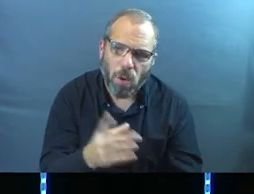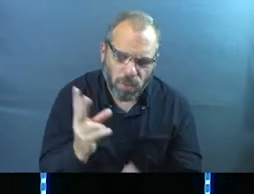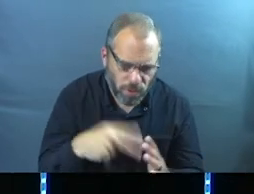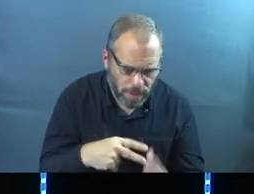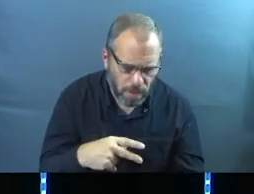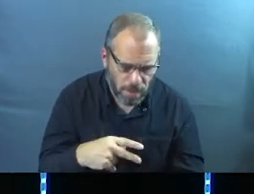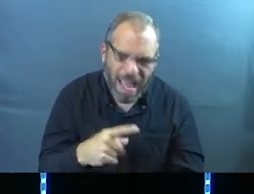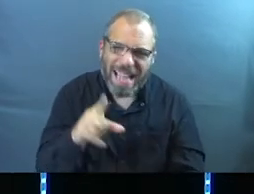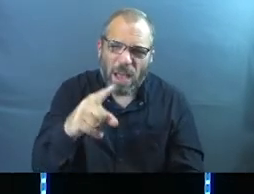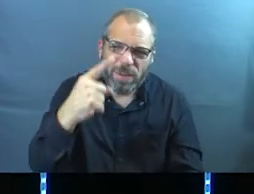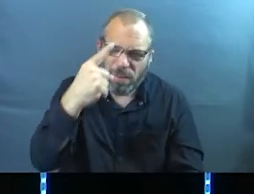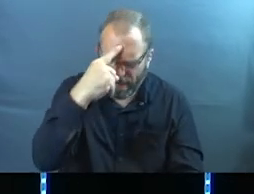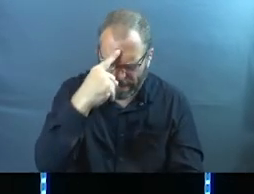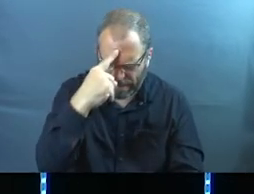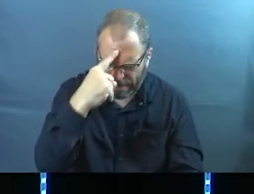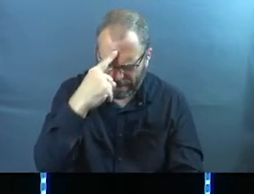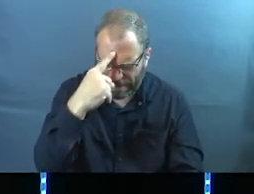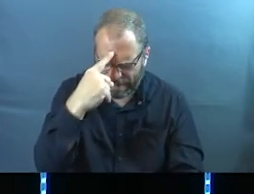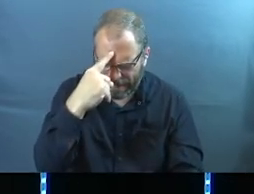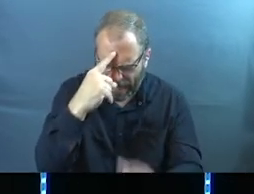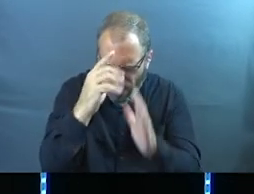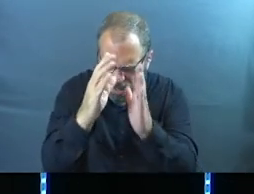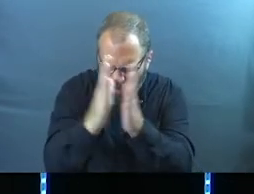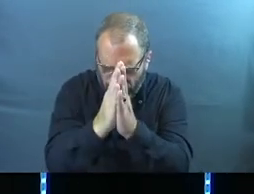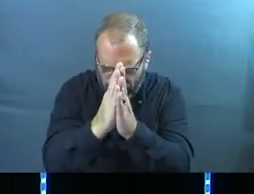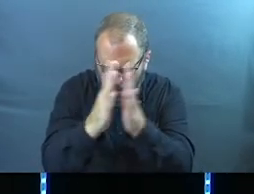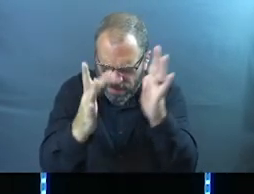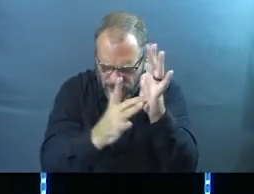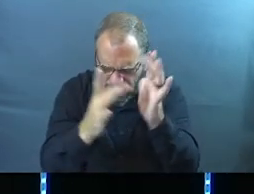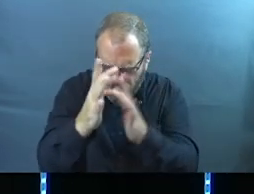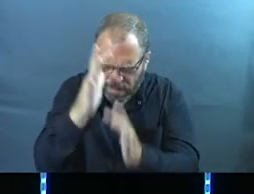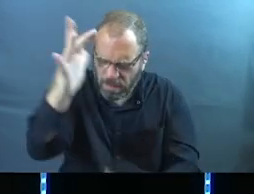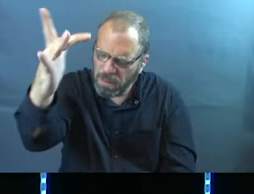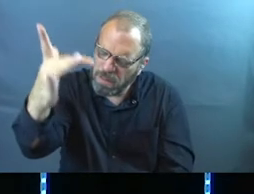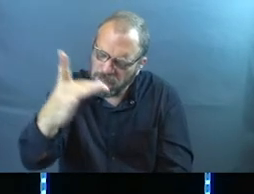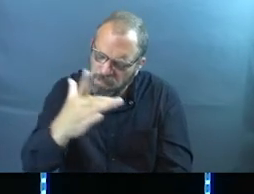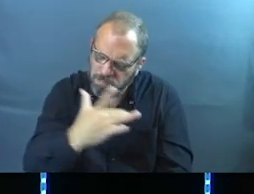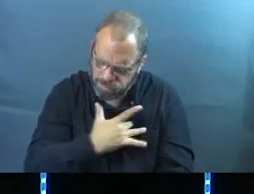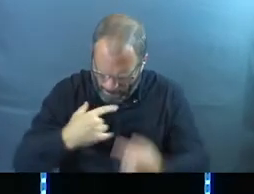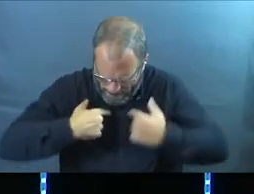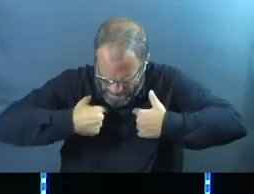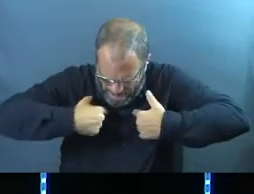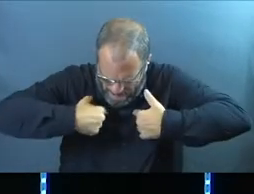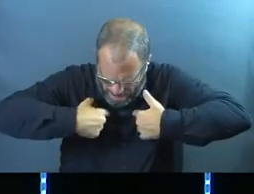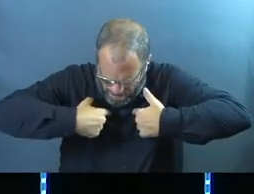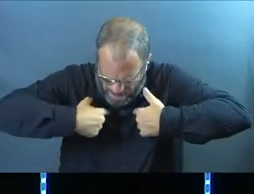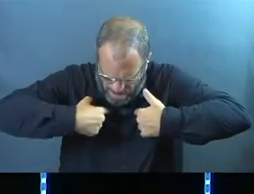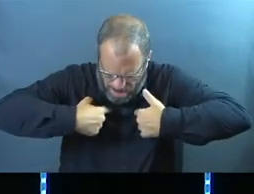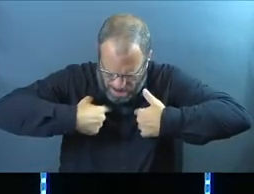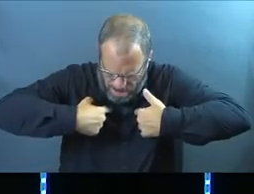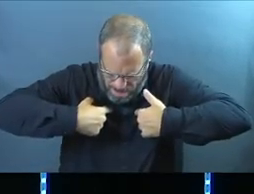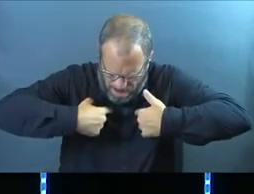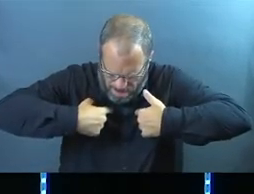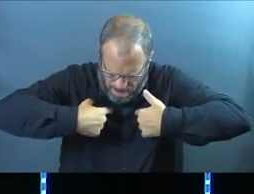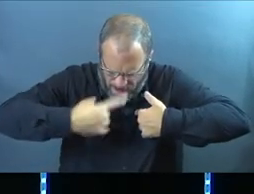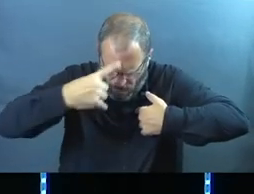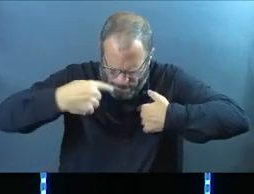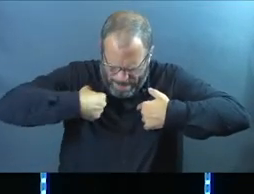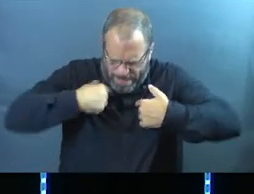be praying in your mind, Jesus, would you speak something to me, only to me, that's for